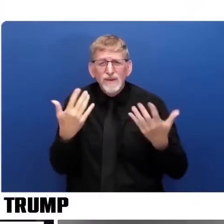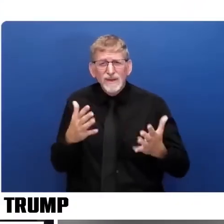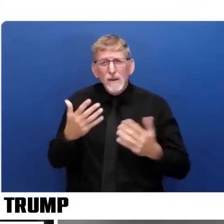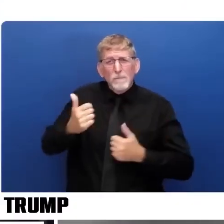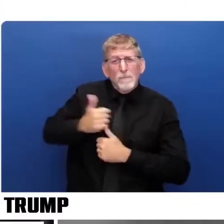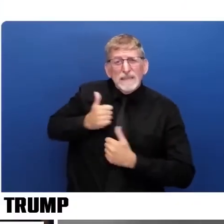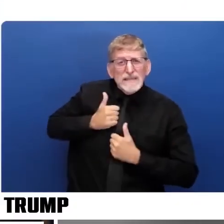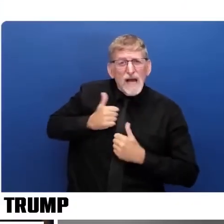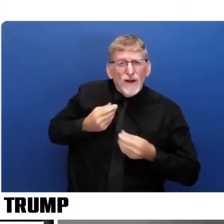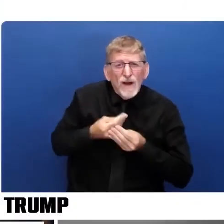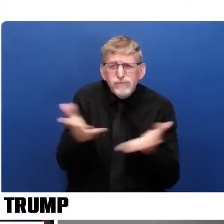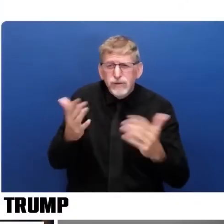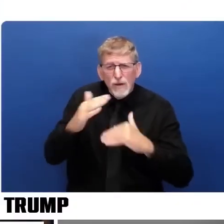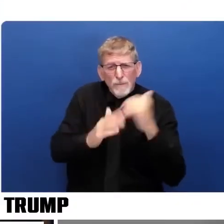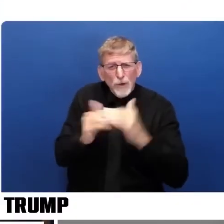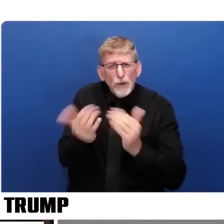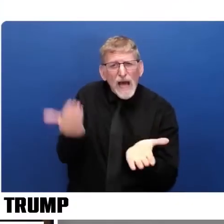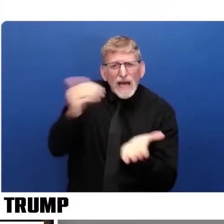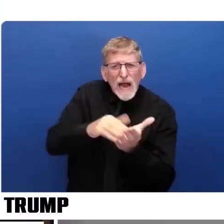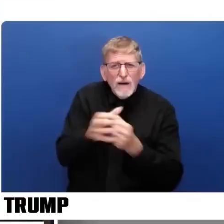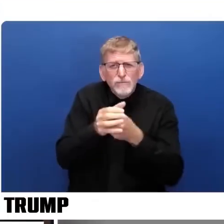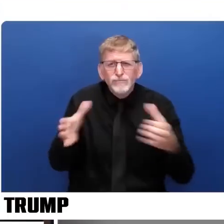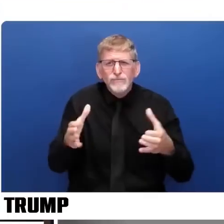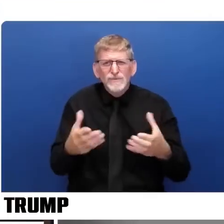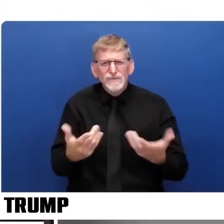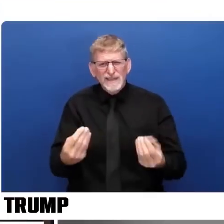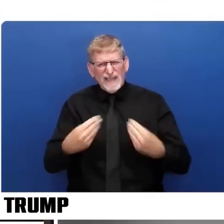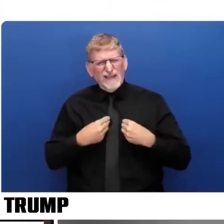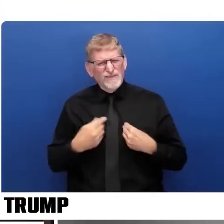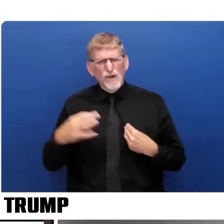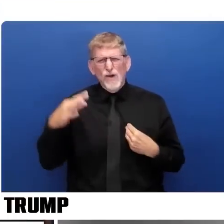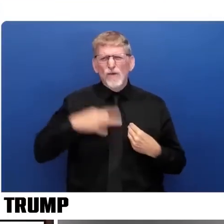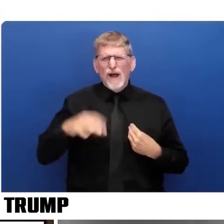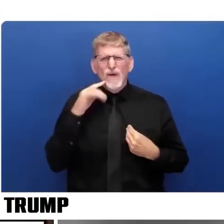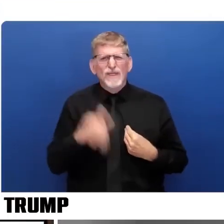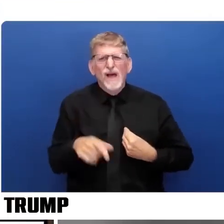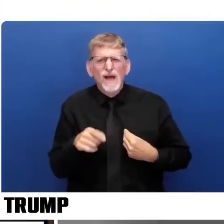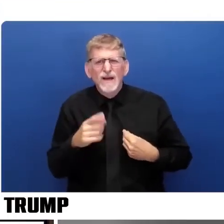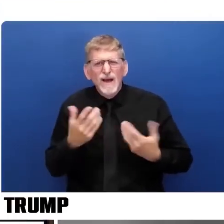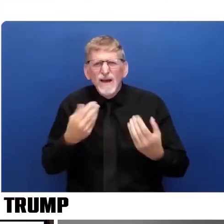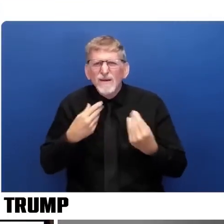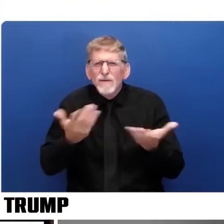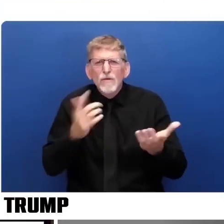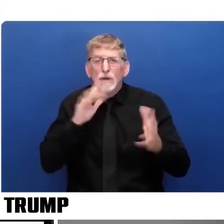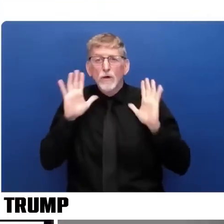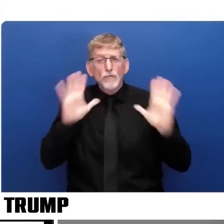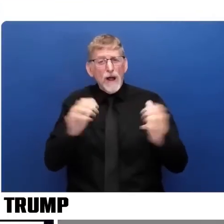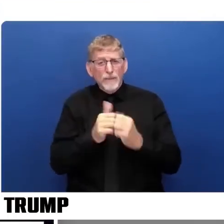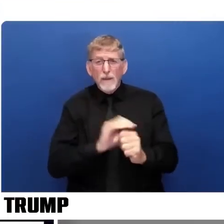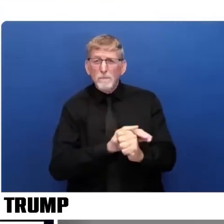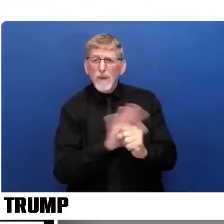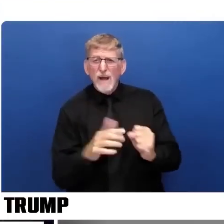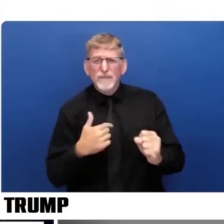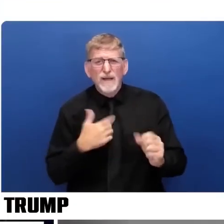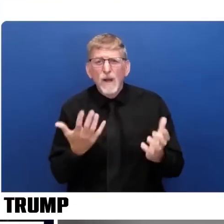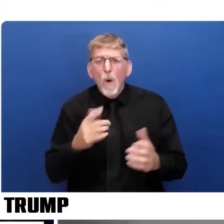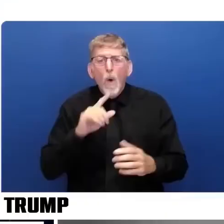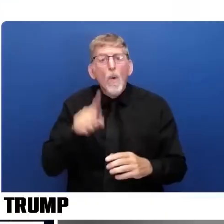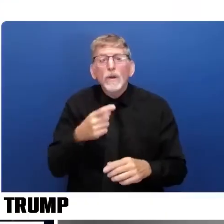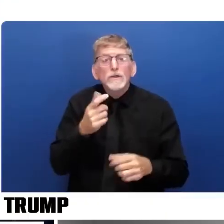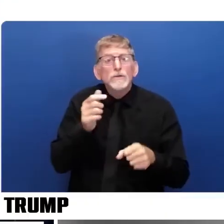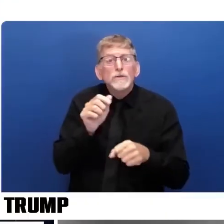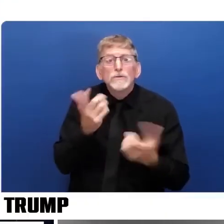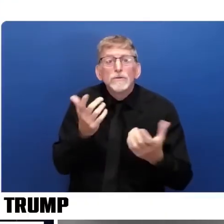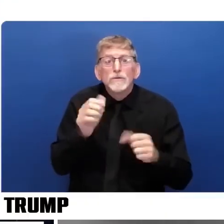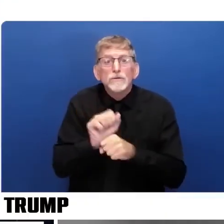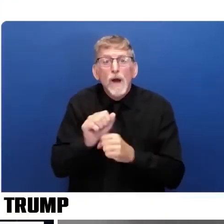things, but not enough credit for the great job we did with the pandemic. But the only jobs they got were bounce back jobs. These were jobs bounced back,